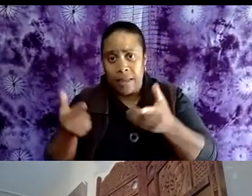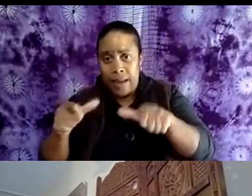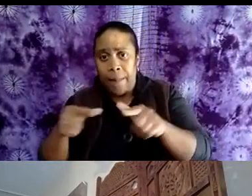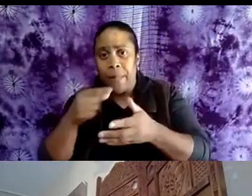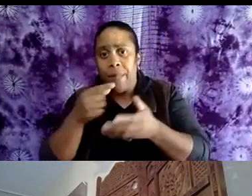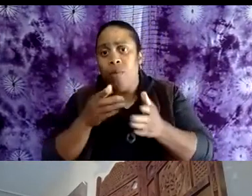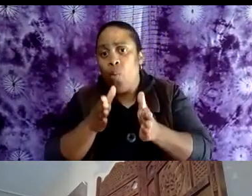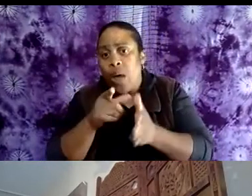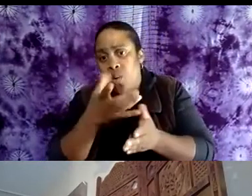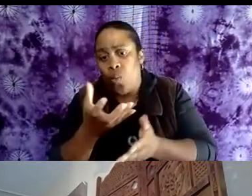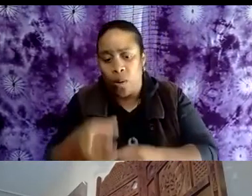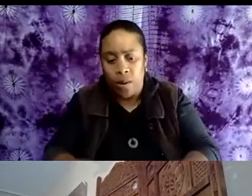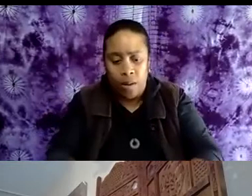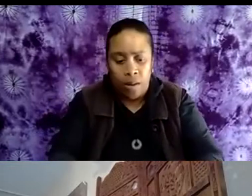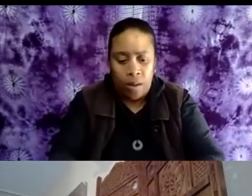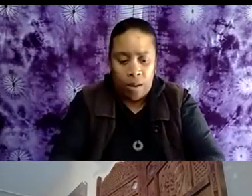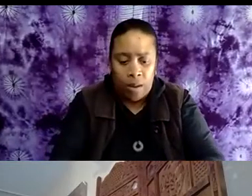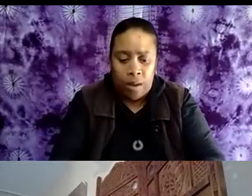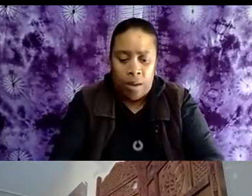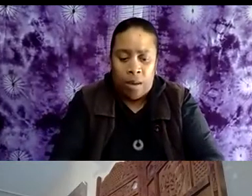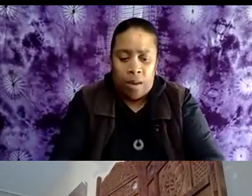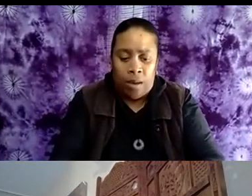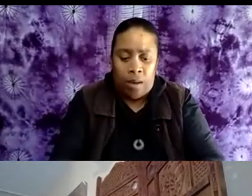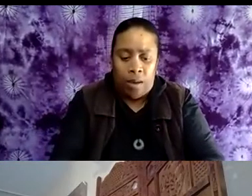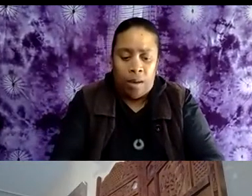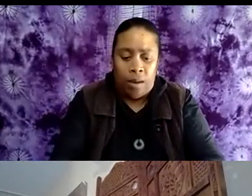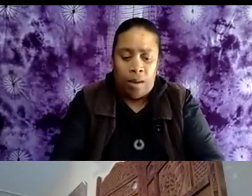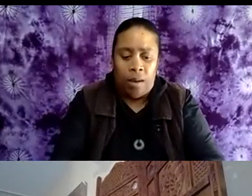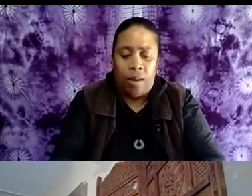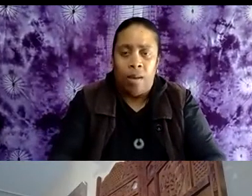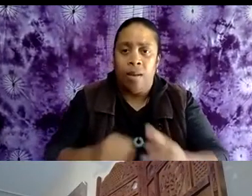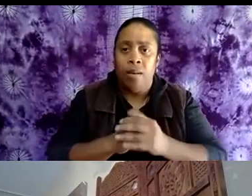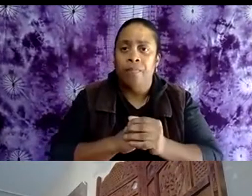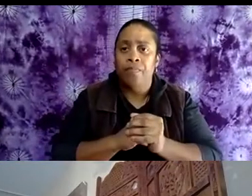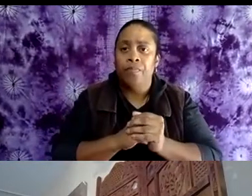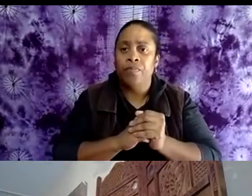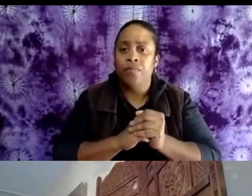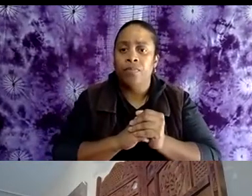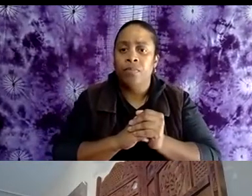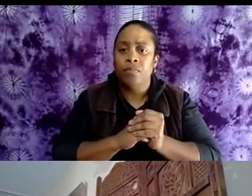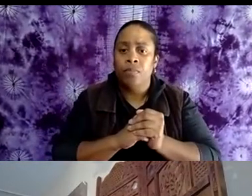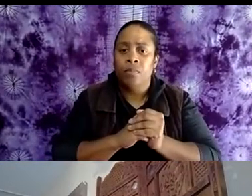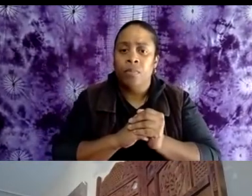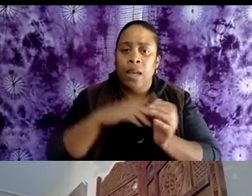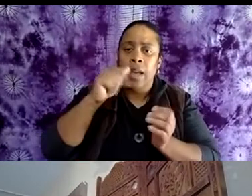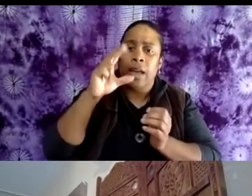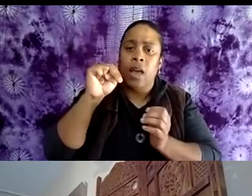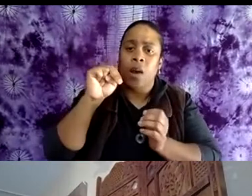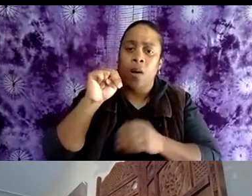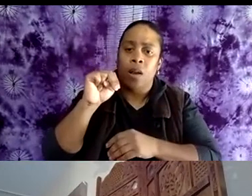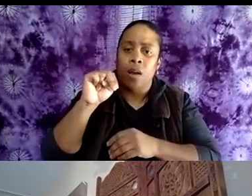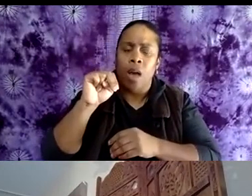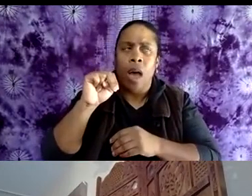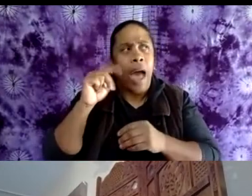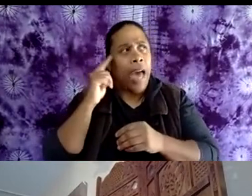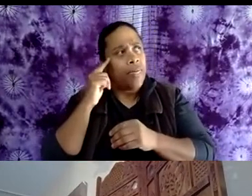Yes. Anyone else want to jump in and say anything about the theme? Just feel free. So there's a saying that I don't remember